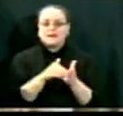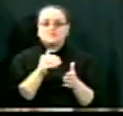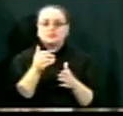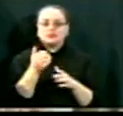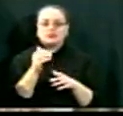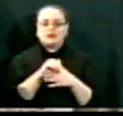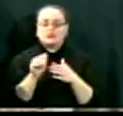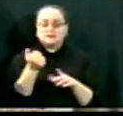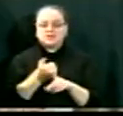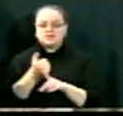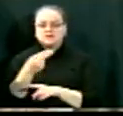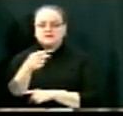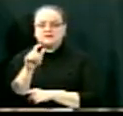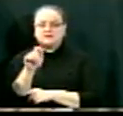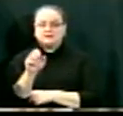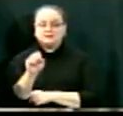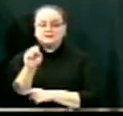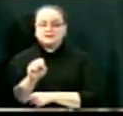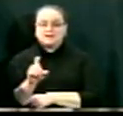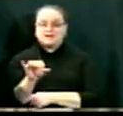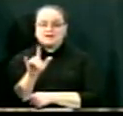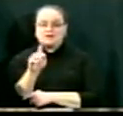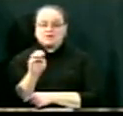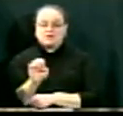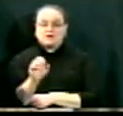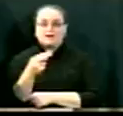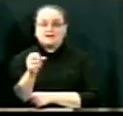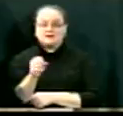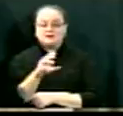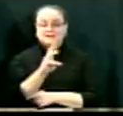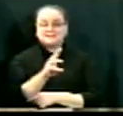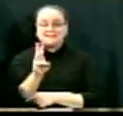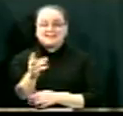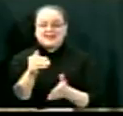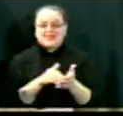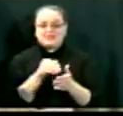for Halls and South Doyle High Schools, for a total of